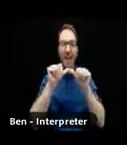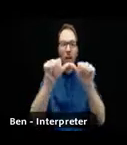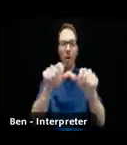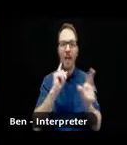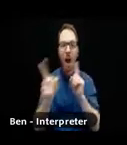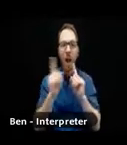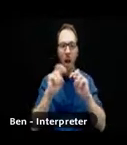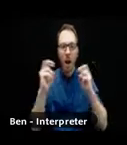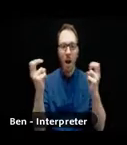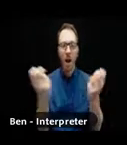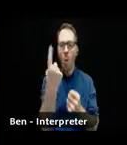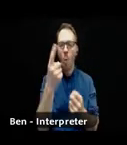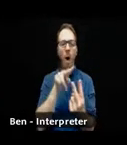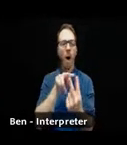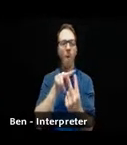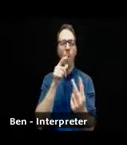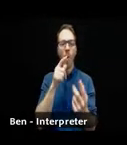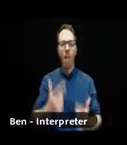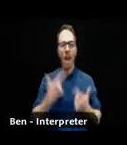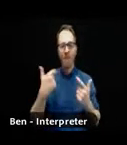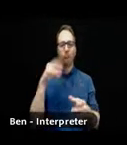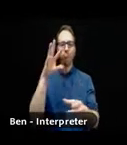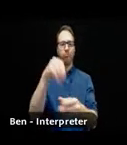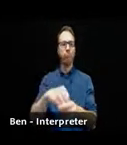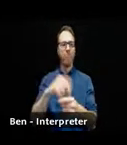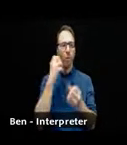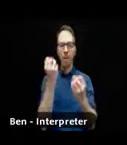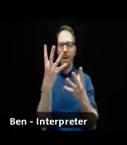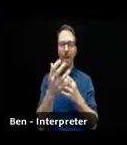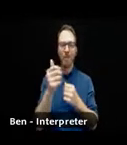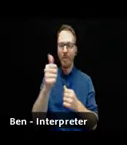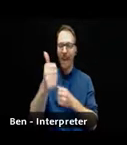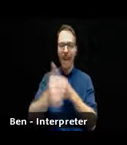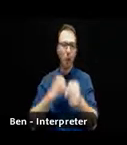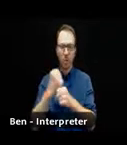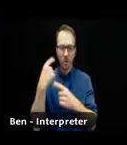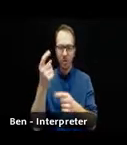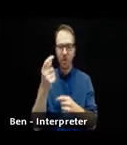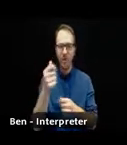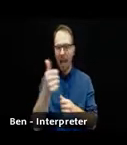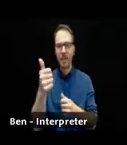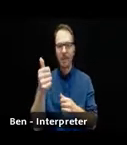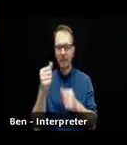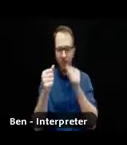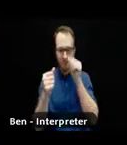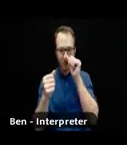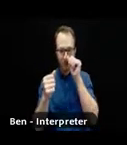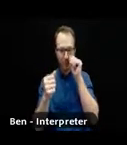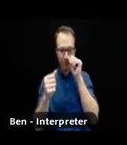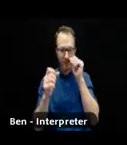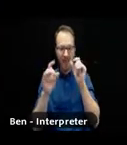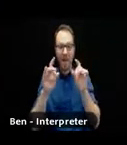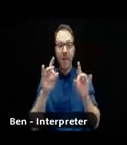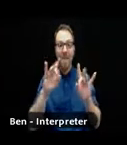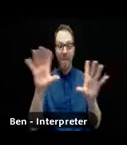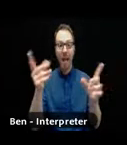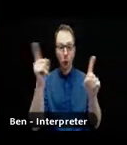is one couple whose lives I've been involved in for decades, where the question of the violence that occurred a long time